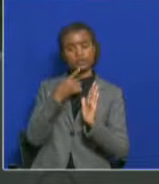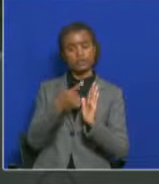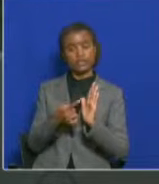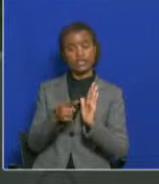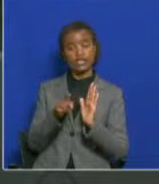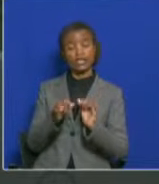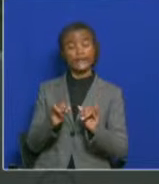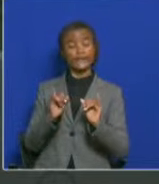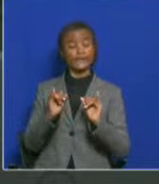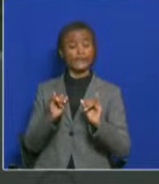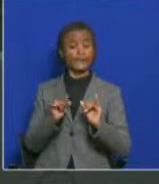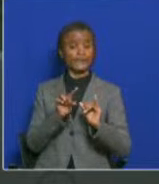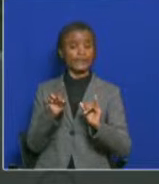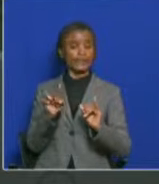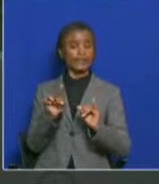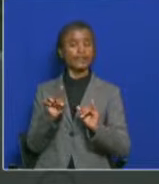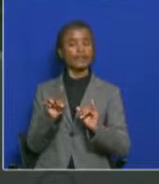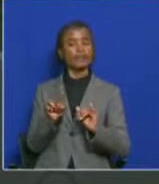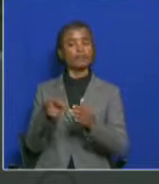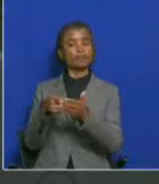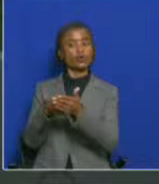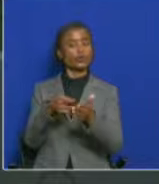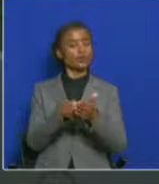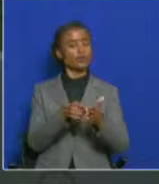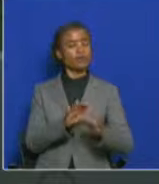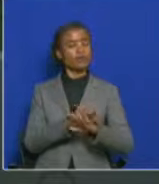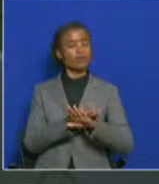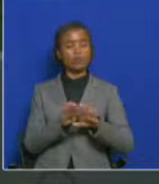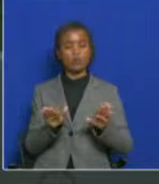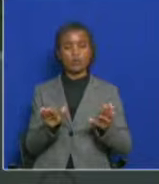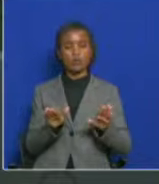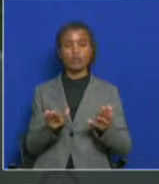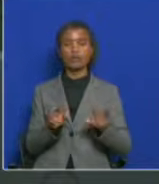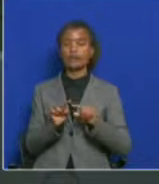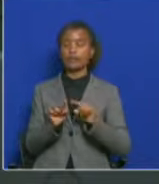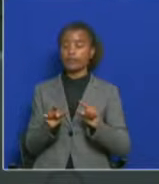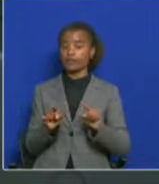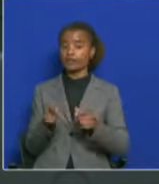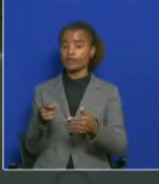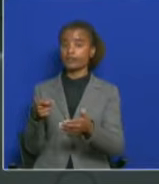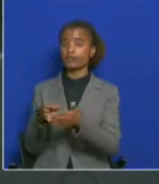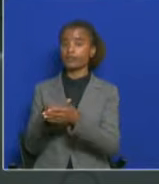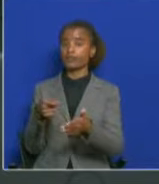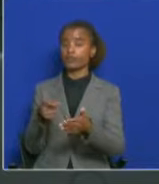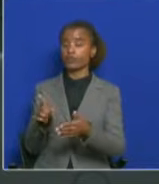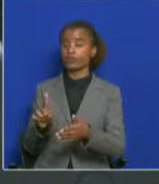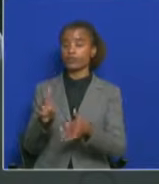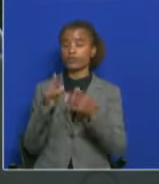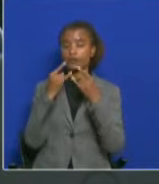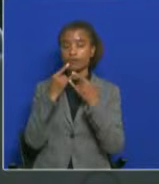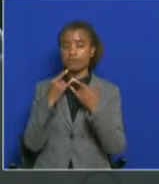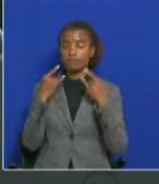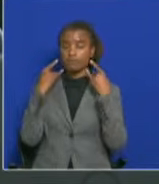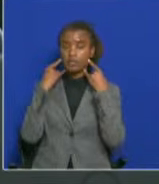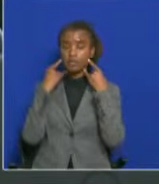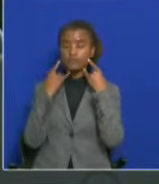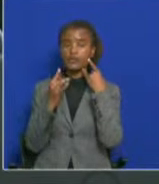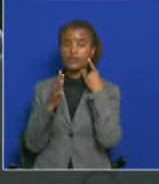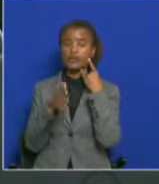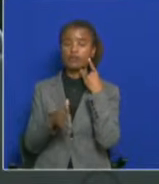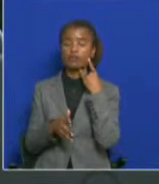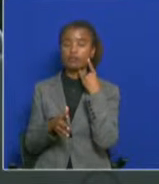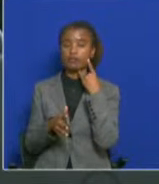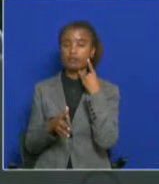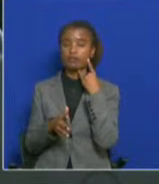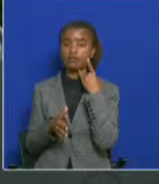but instead the procurement of the surgical masks will be sourced through the